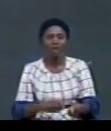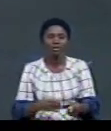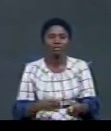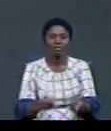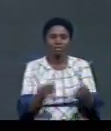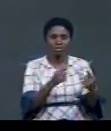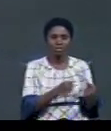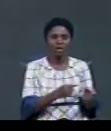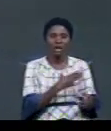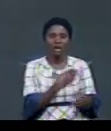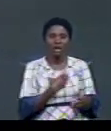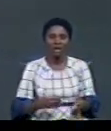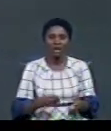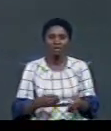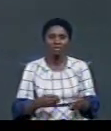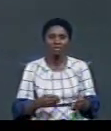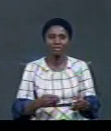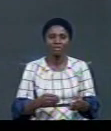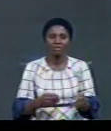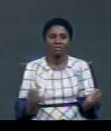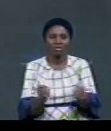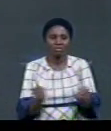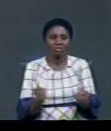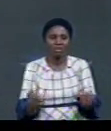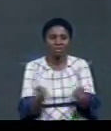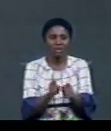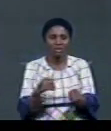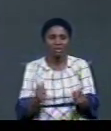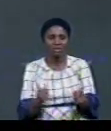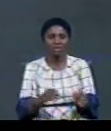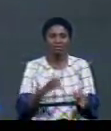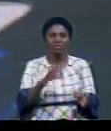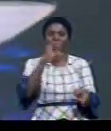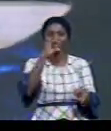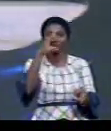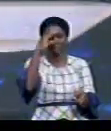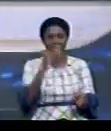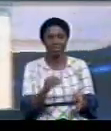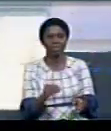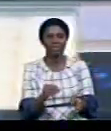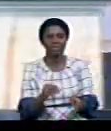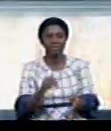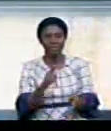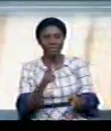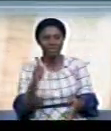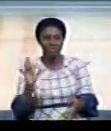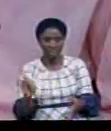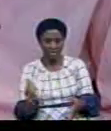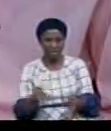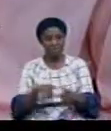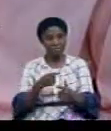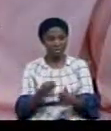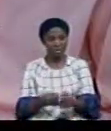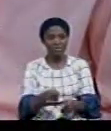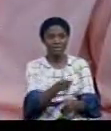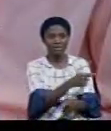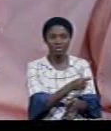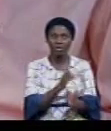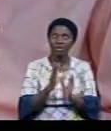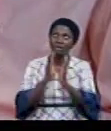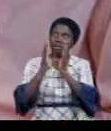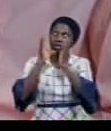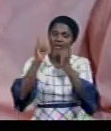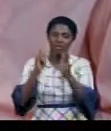wits' end. Verse 28, then they cry unto the Lord. They didn't cry